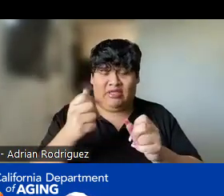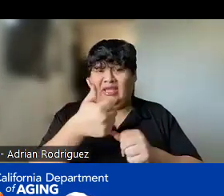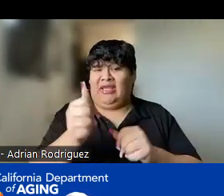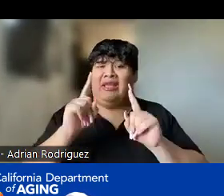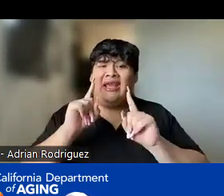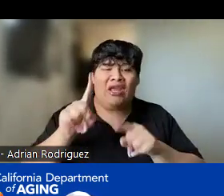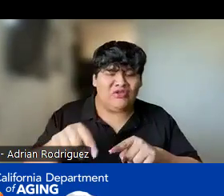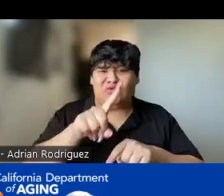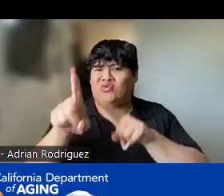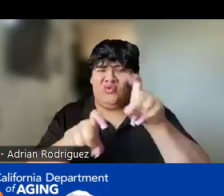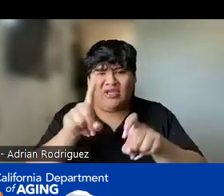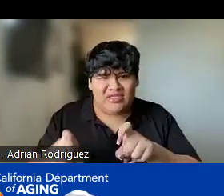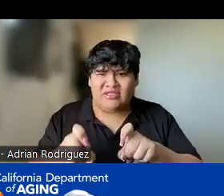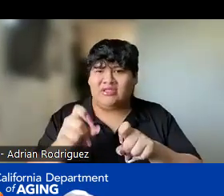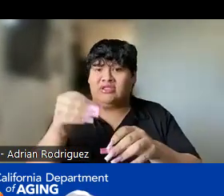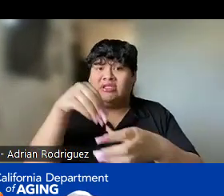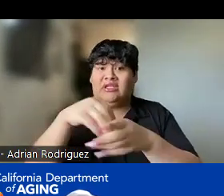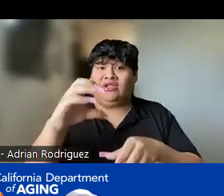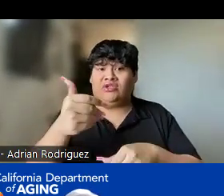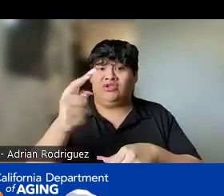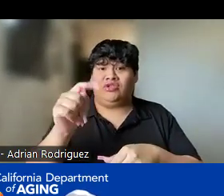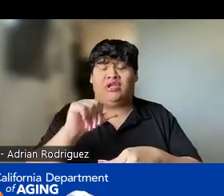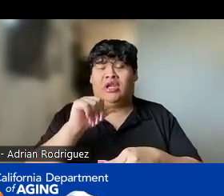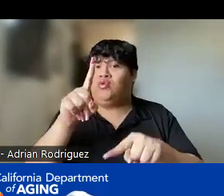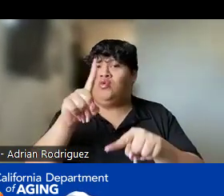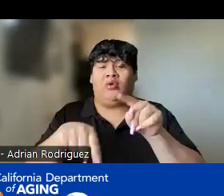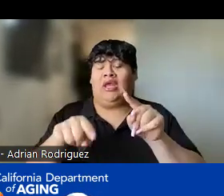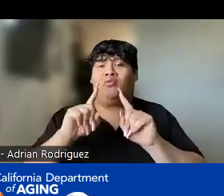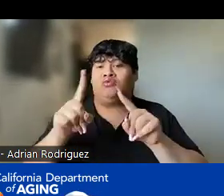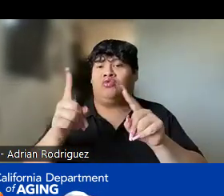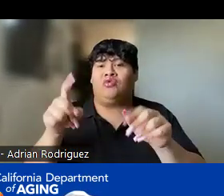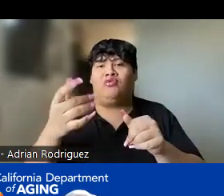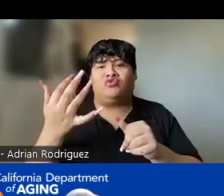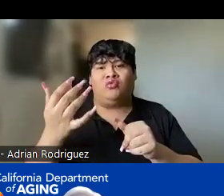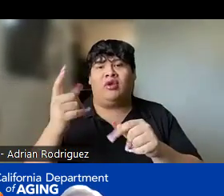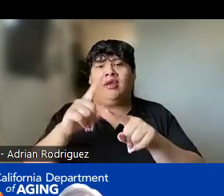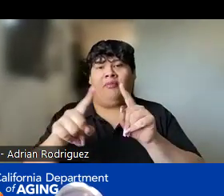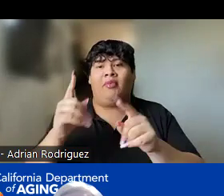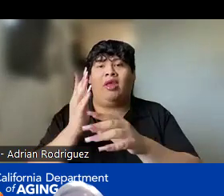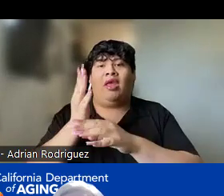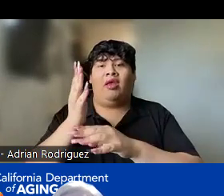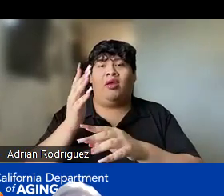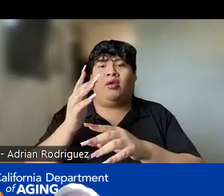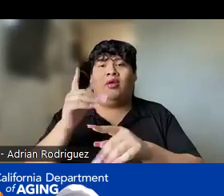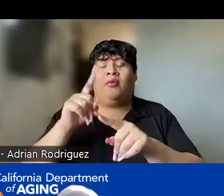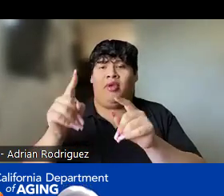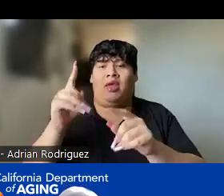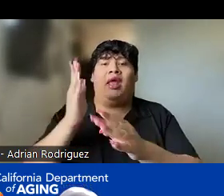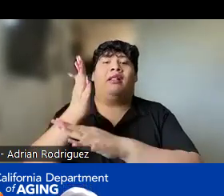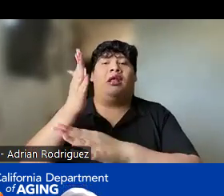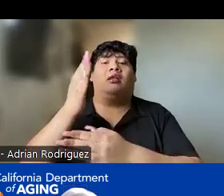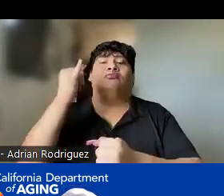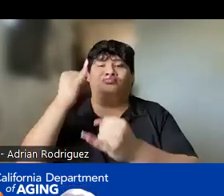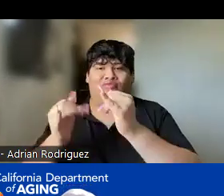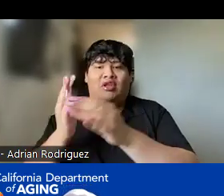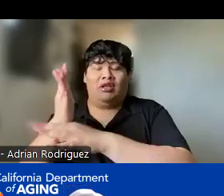answer function or the chat is not enabled for participants, but do note we do have a public comment period towards the end